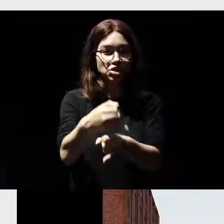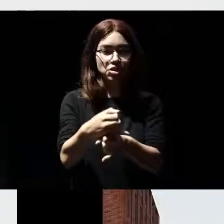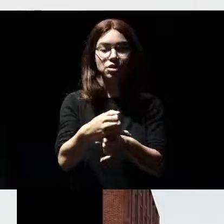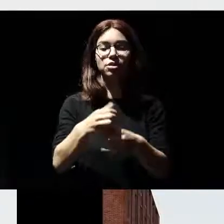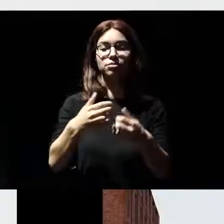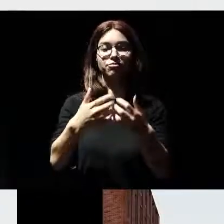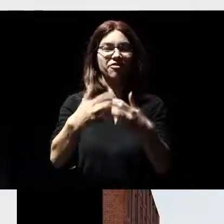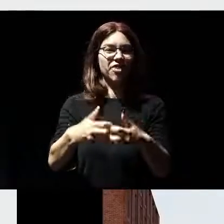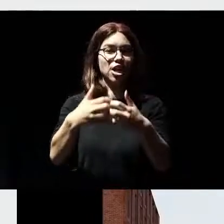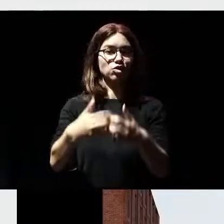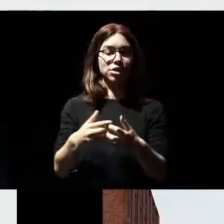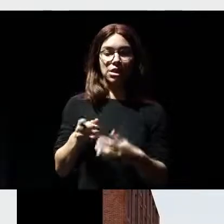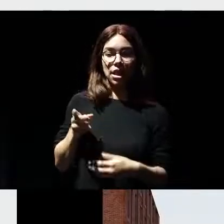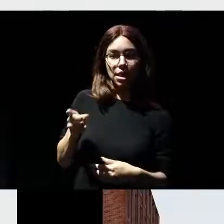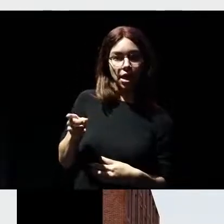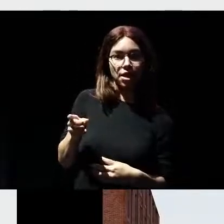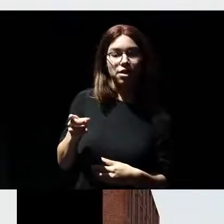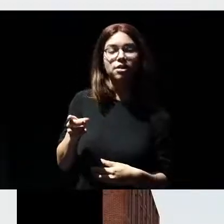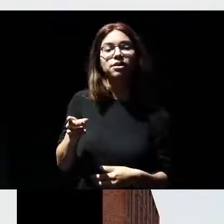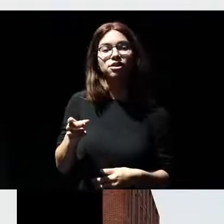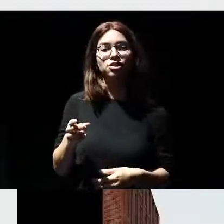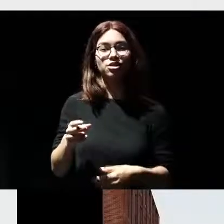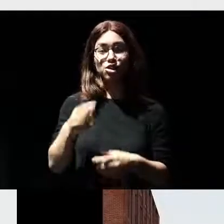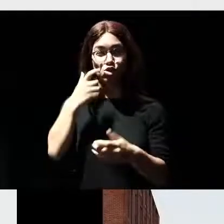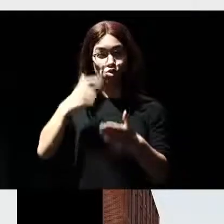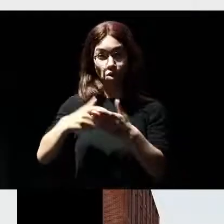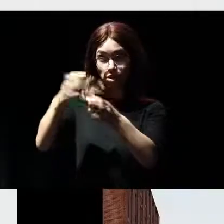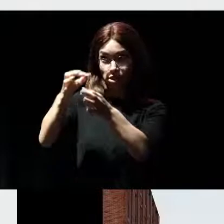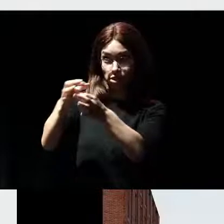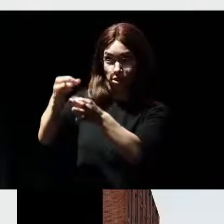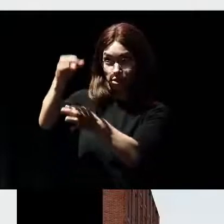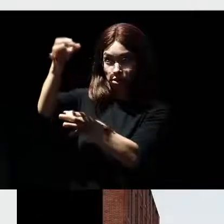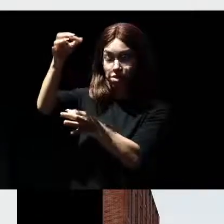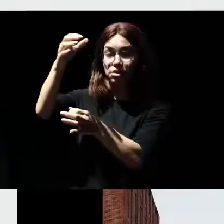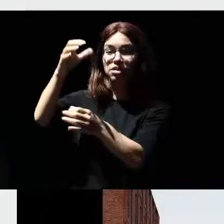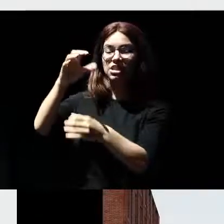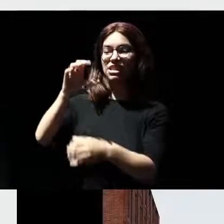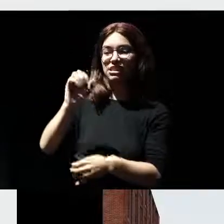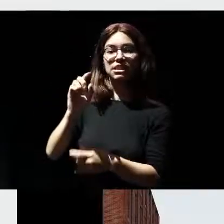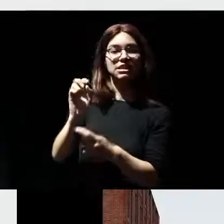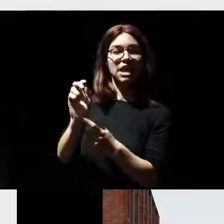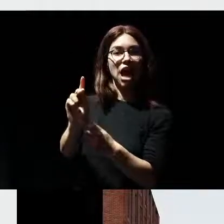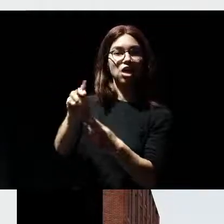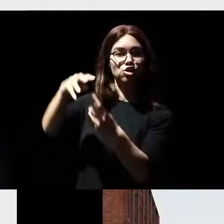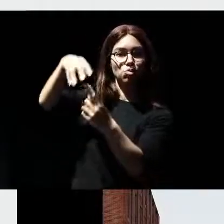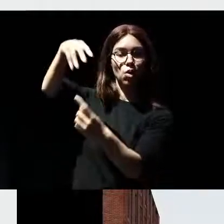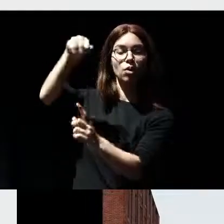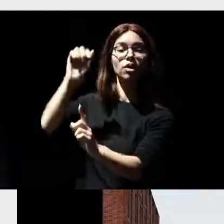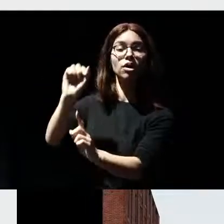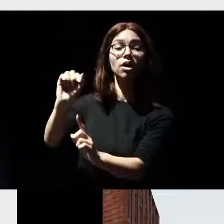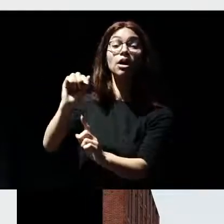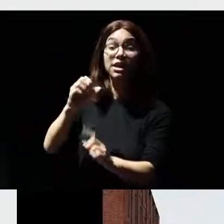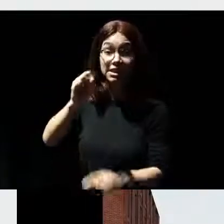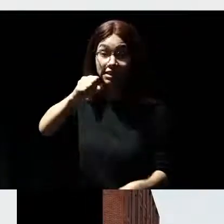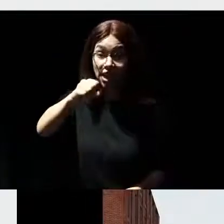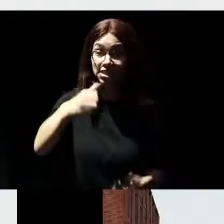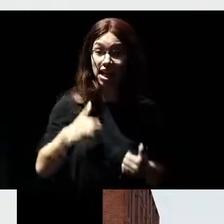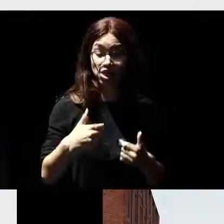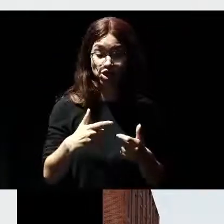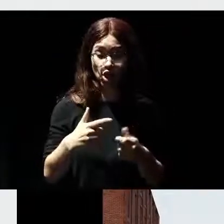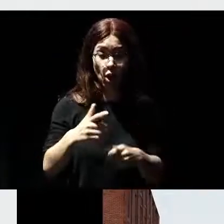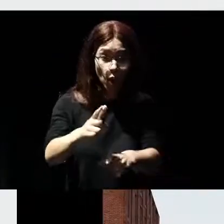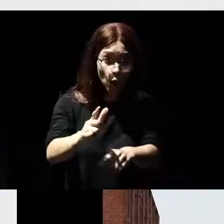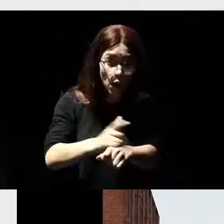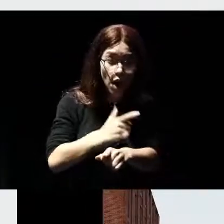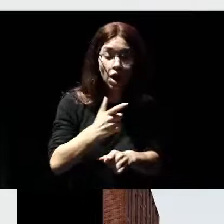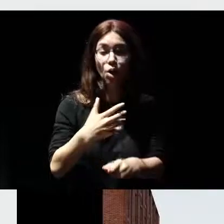buildings next to it, the one of the smokestacks. At the back of the building, while it is that long white